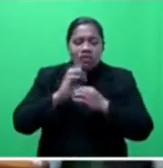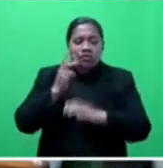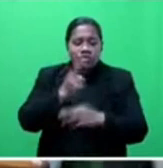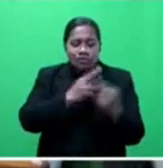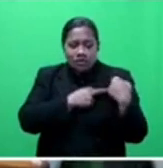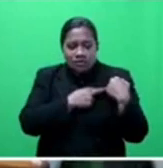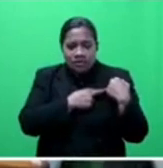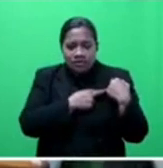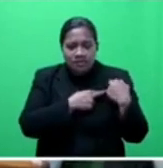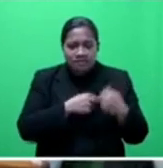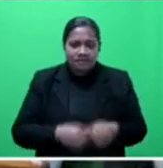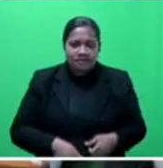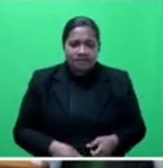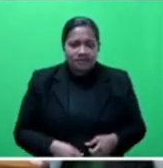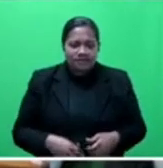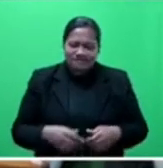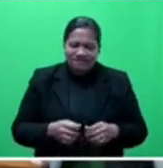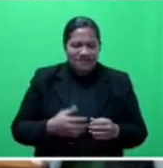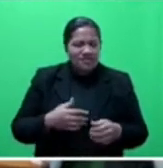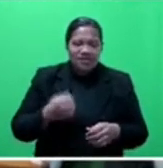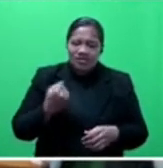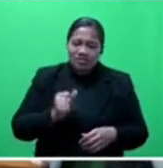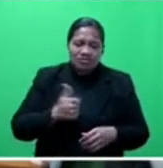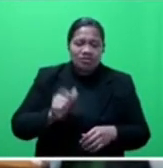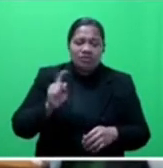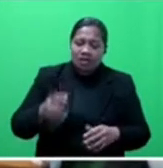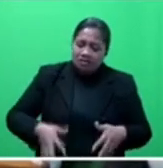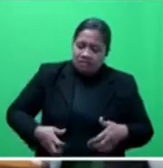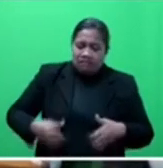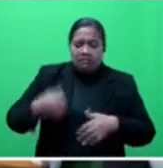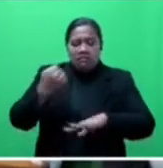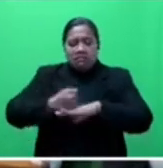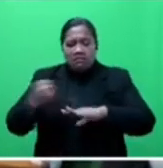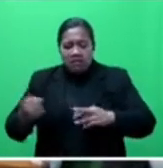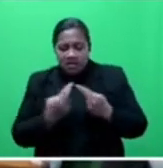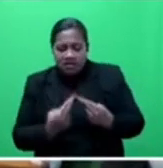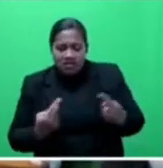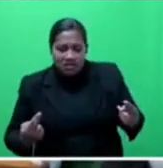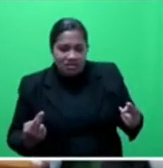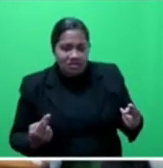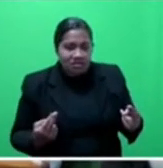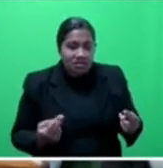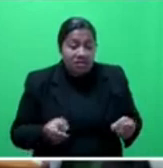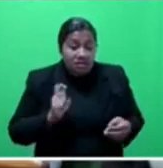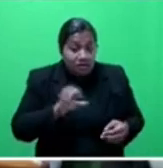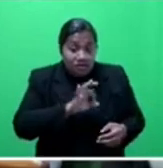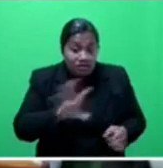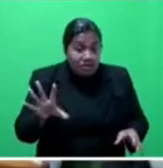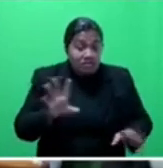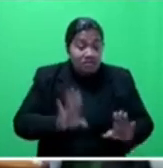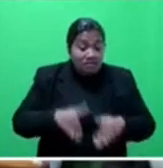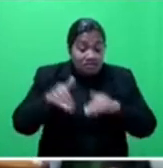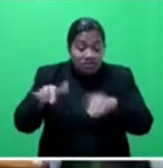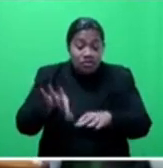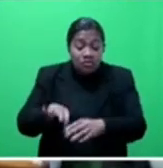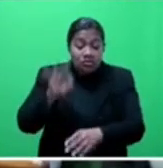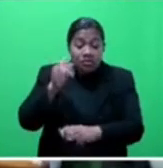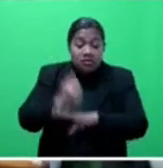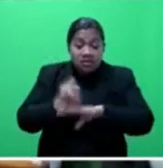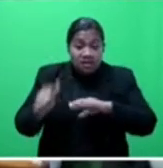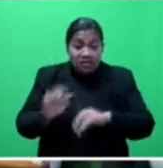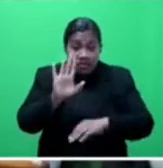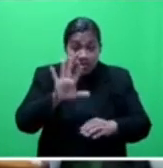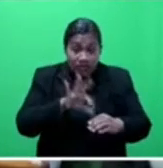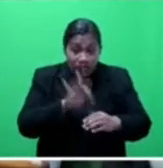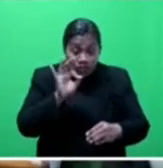no use complaining about your government and resources afterwards if you did not participate in selecting the government of your choice